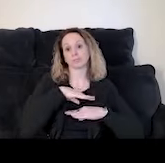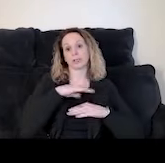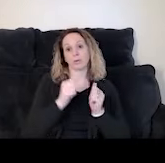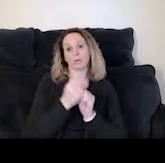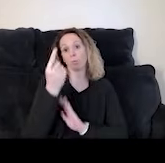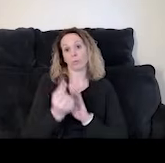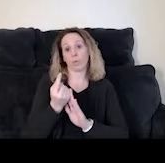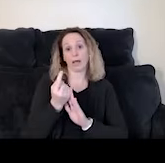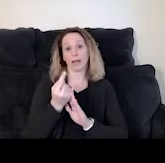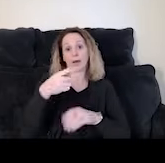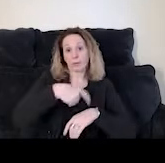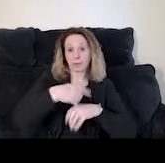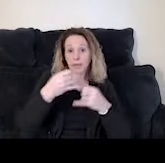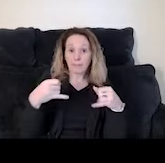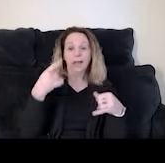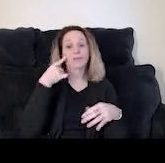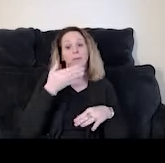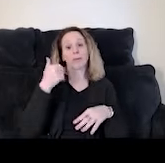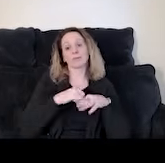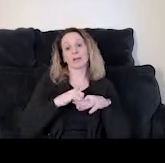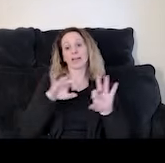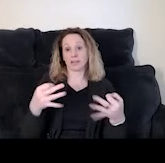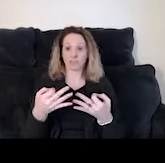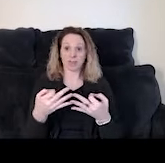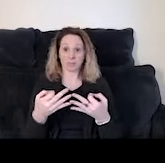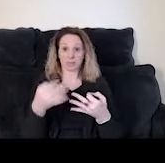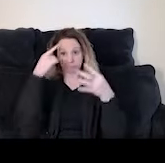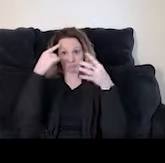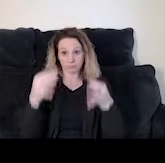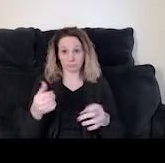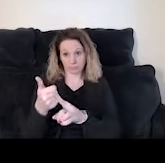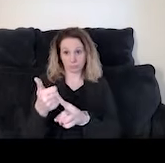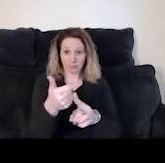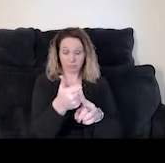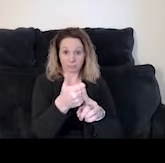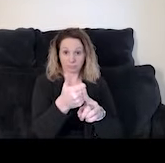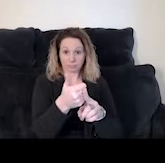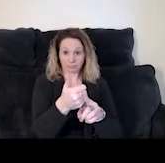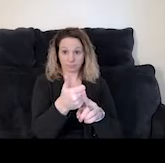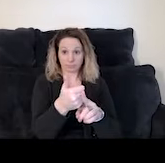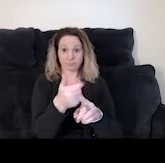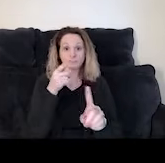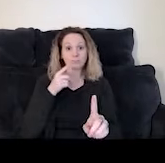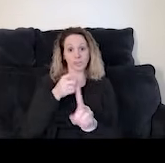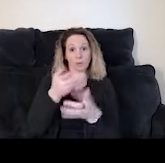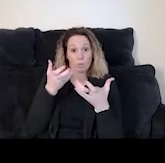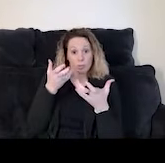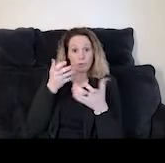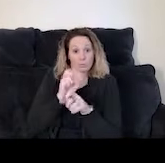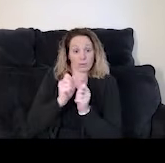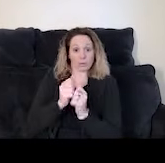the best practice, and that family is choosing the goal that they want to work